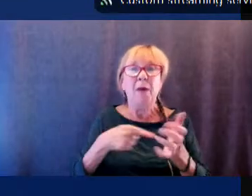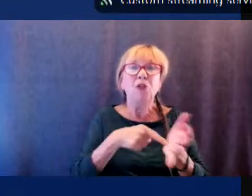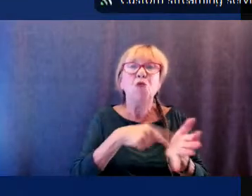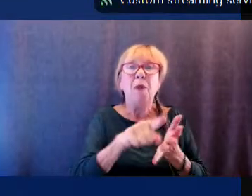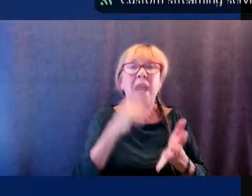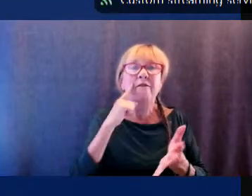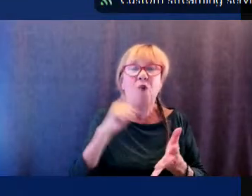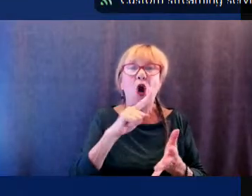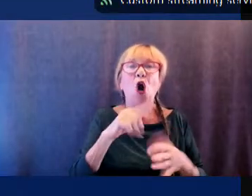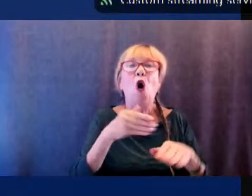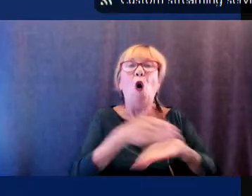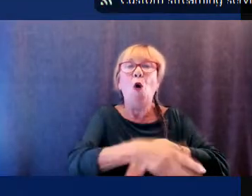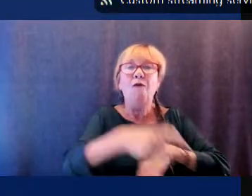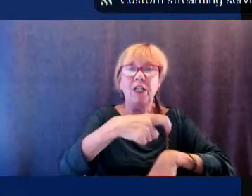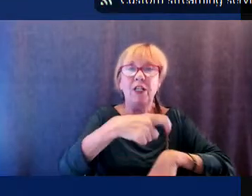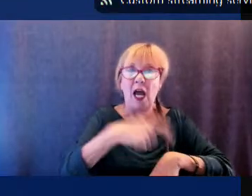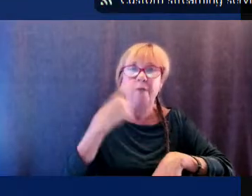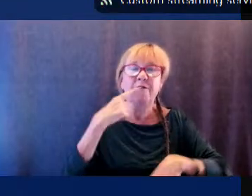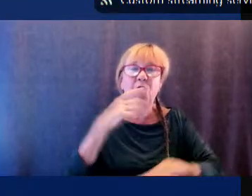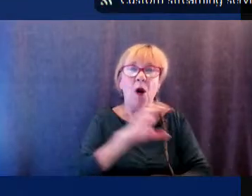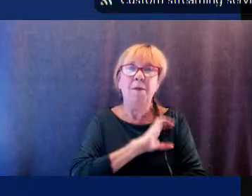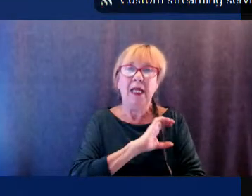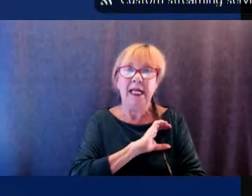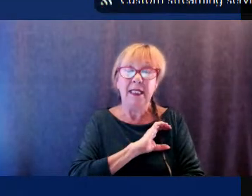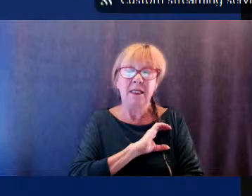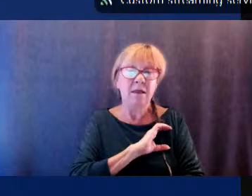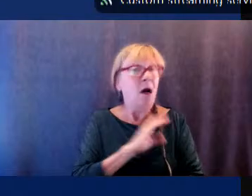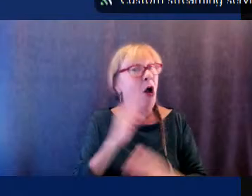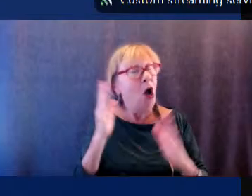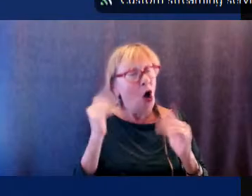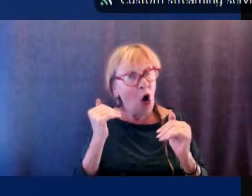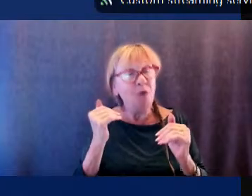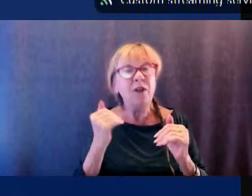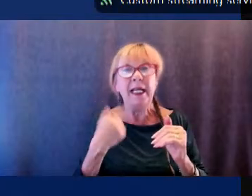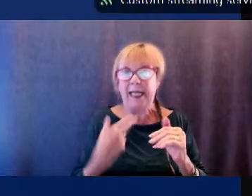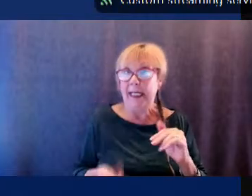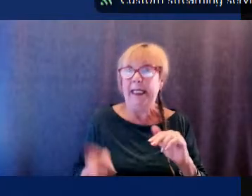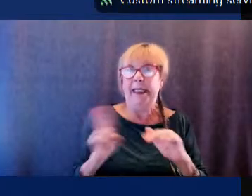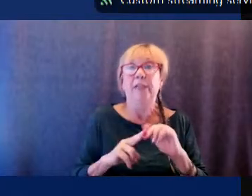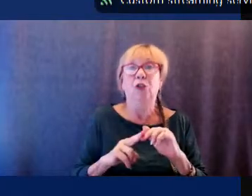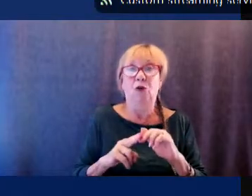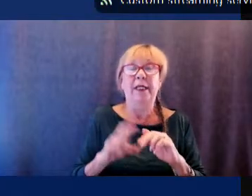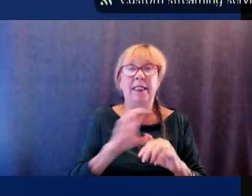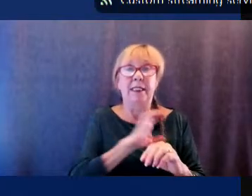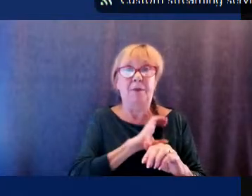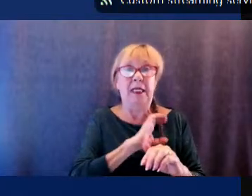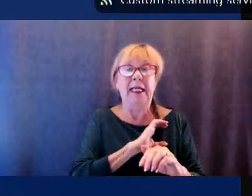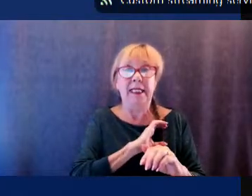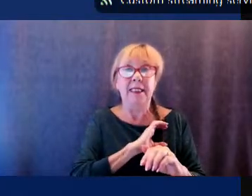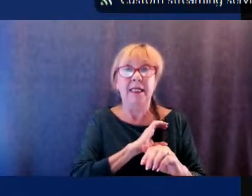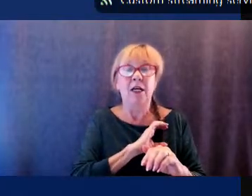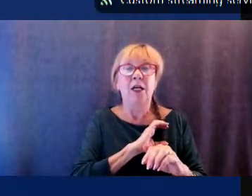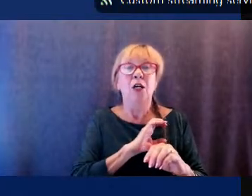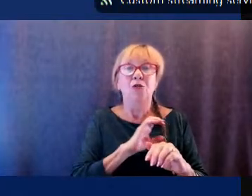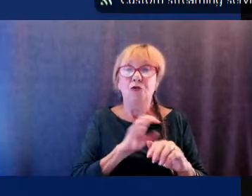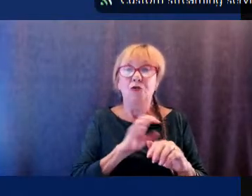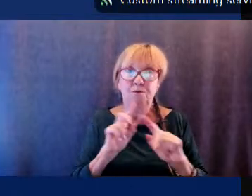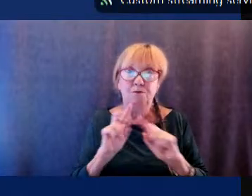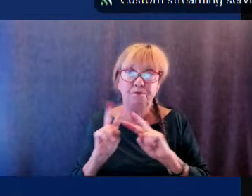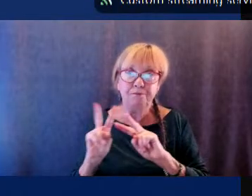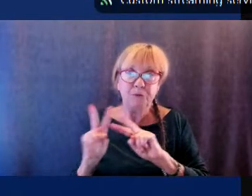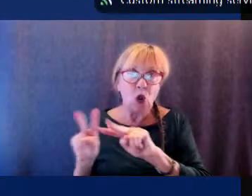shift and provide, just be able to provide the adequate security in the community that we're looking